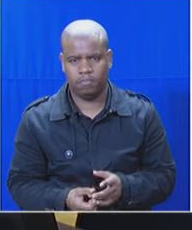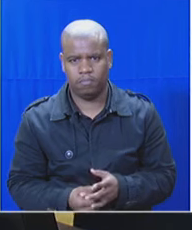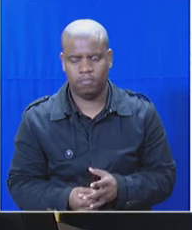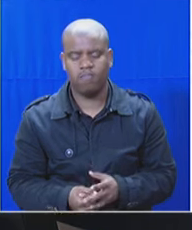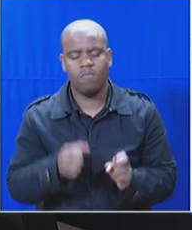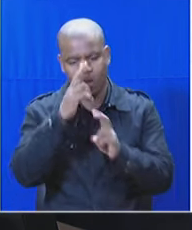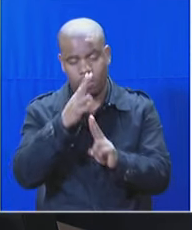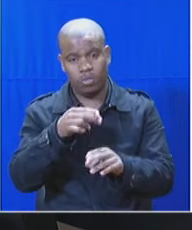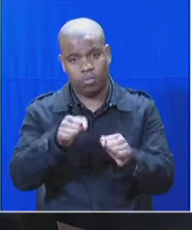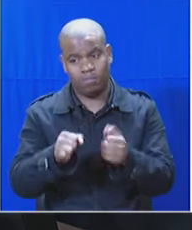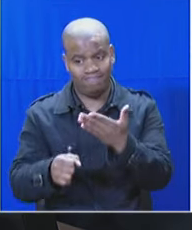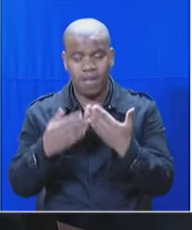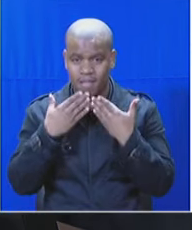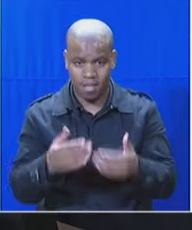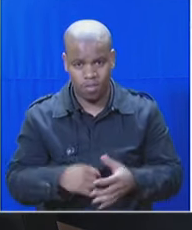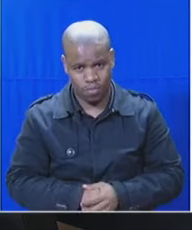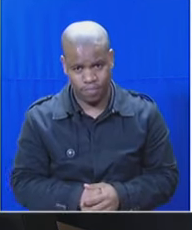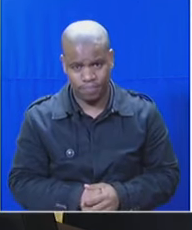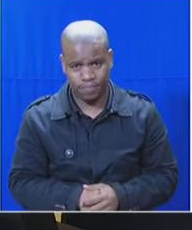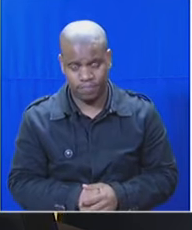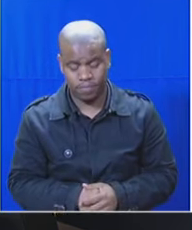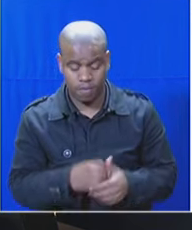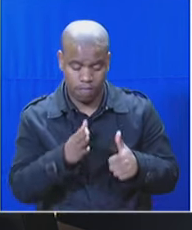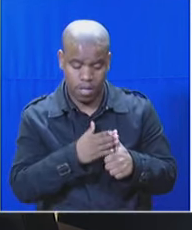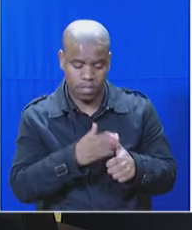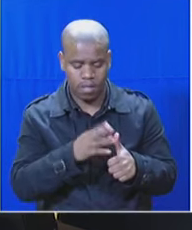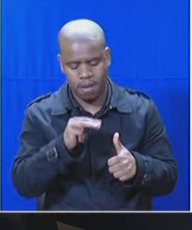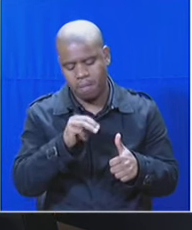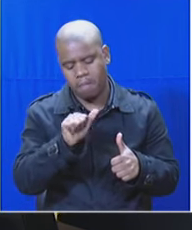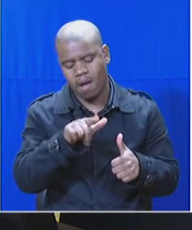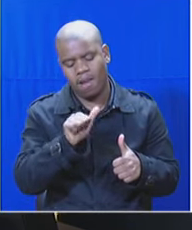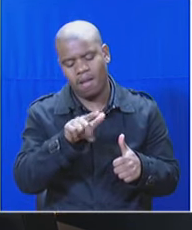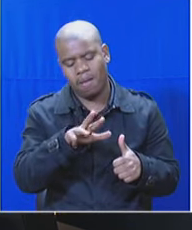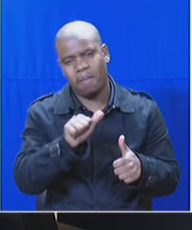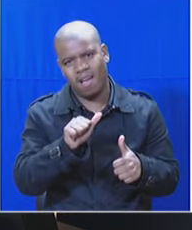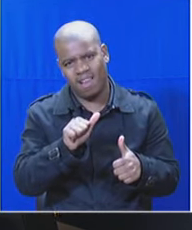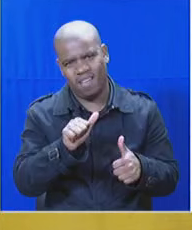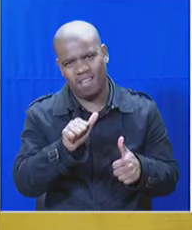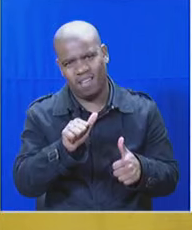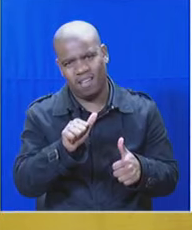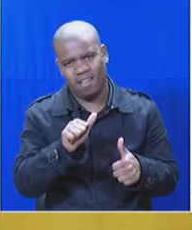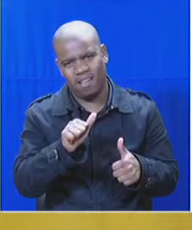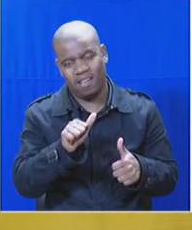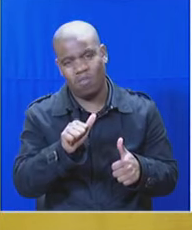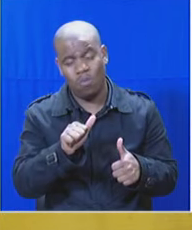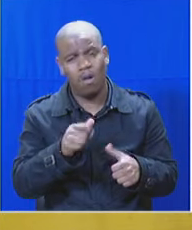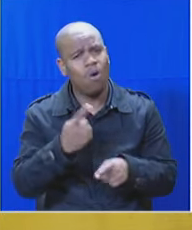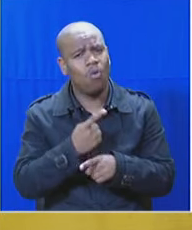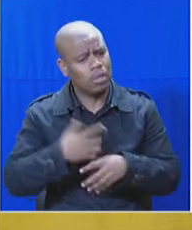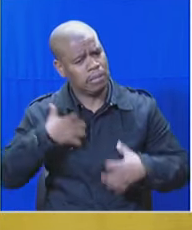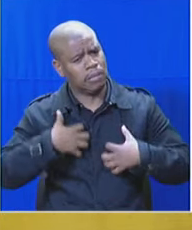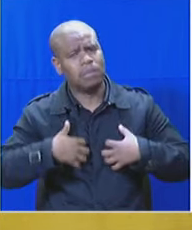Honorable Chairperson, thanks very much. Firstly, Malamala. There's a great obsession around